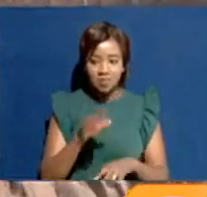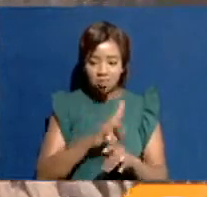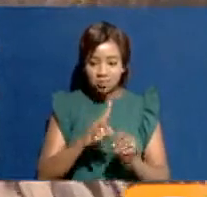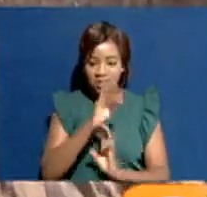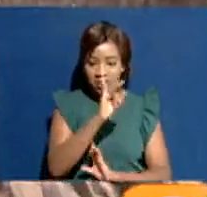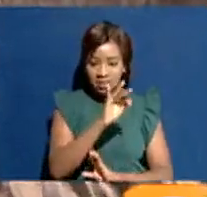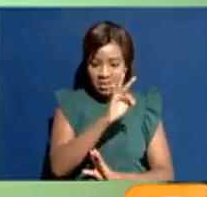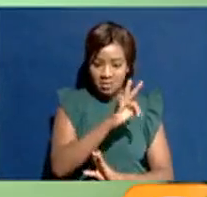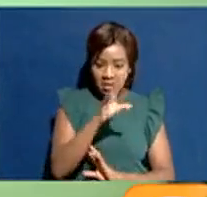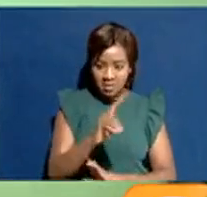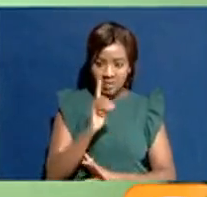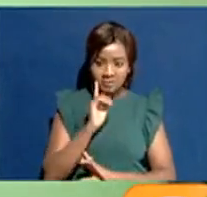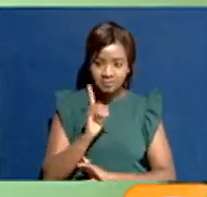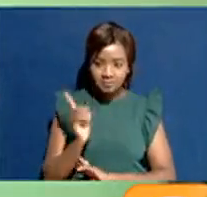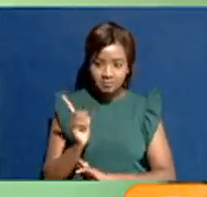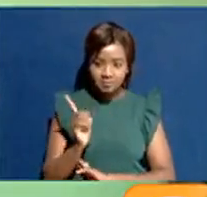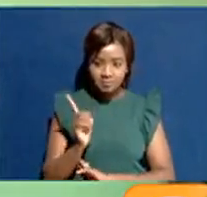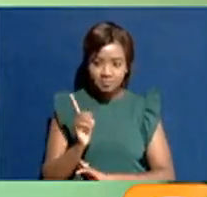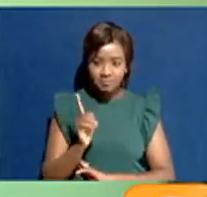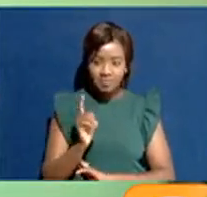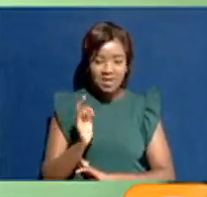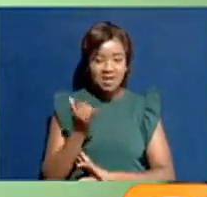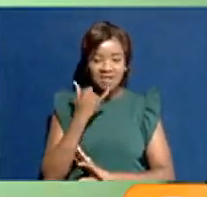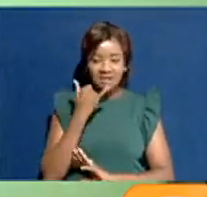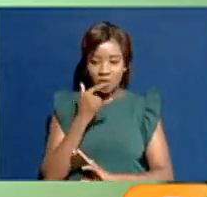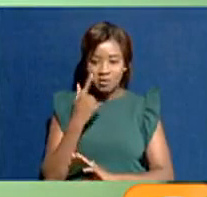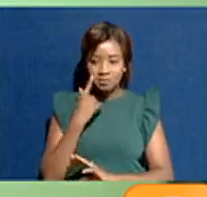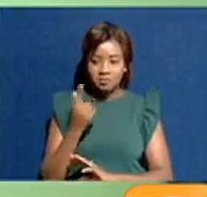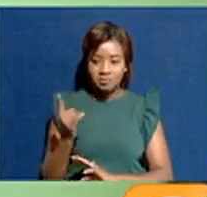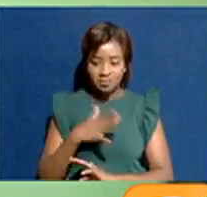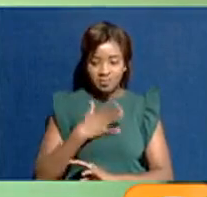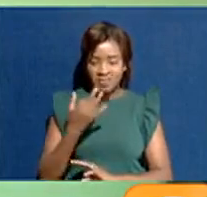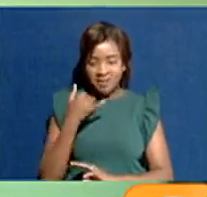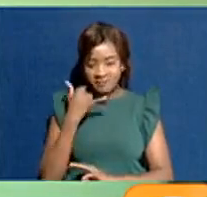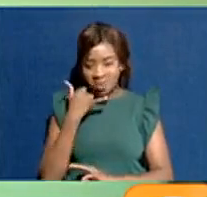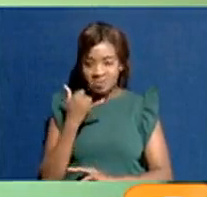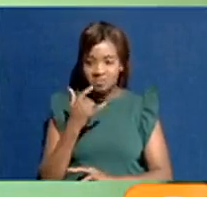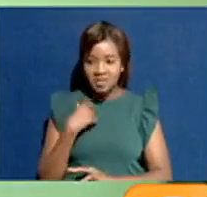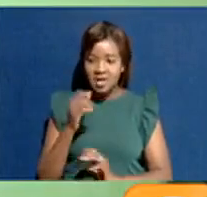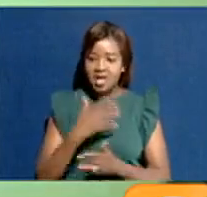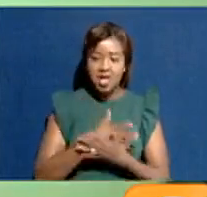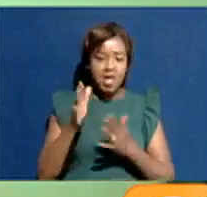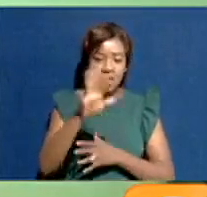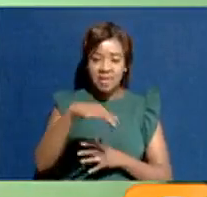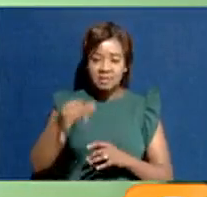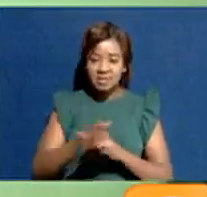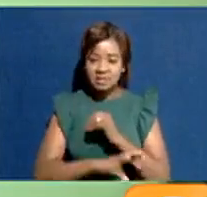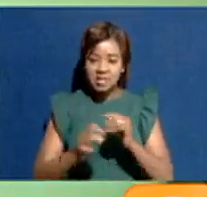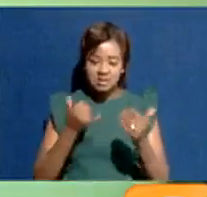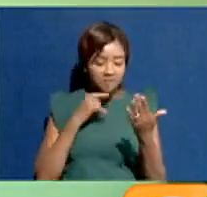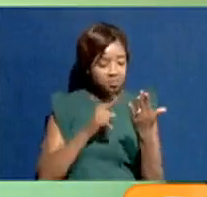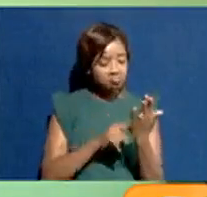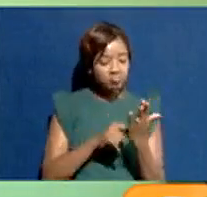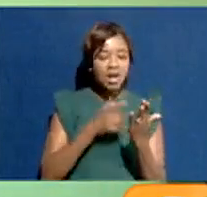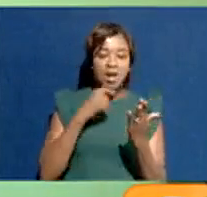3D scan of a patient. We use a smartphone, which costs $300. So it's my phone. I can go anywhere in the country with my phone in my pocket,